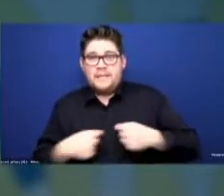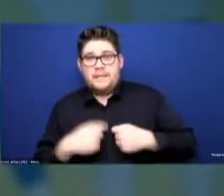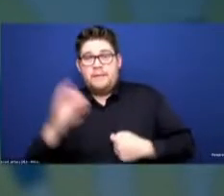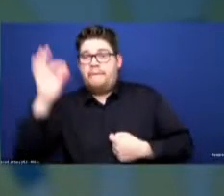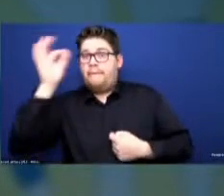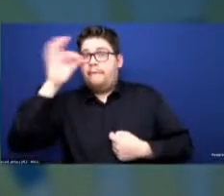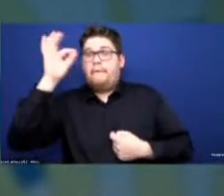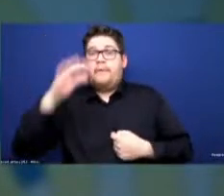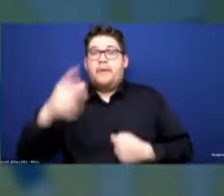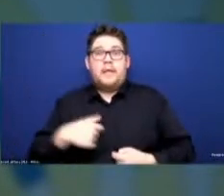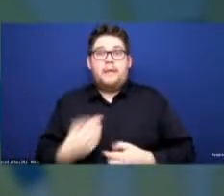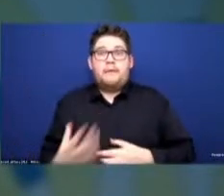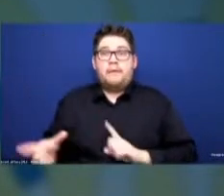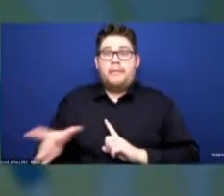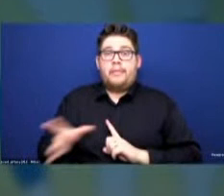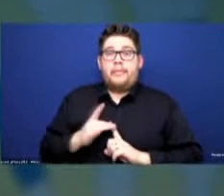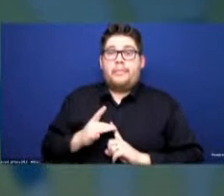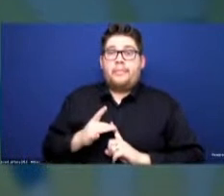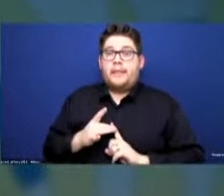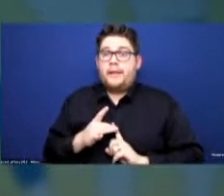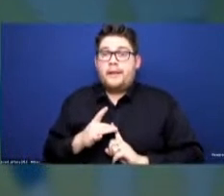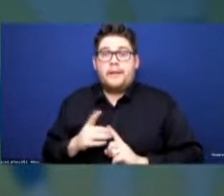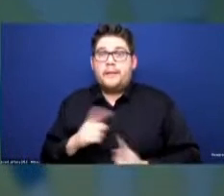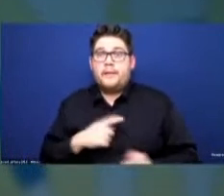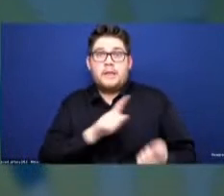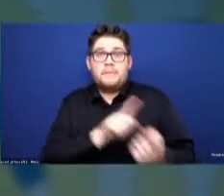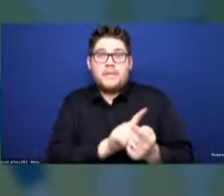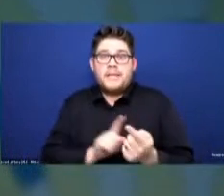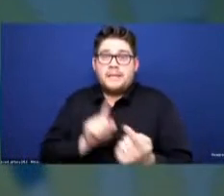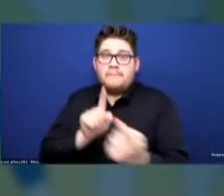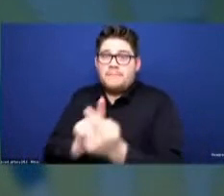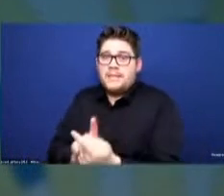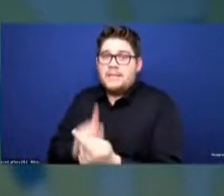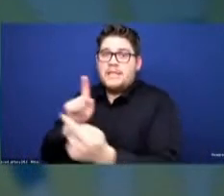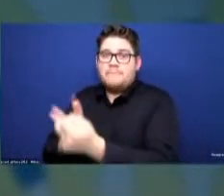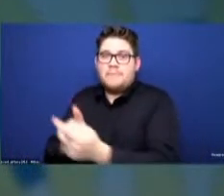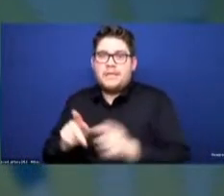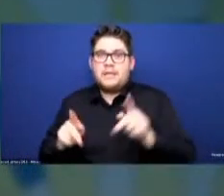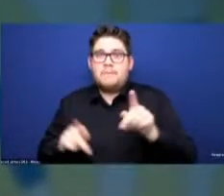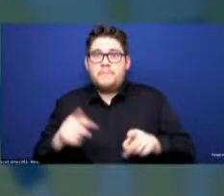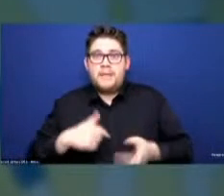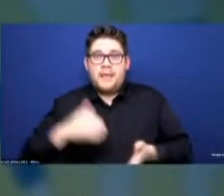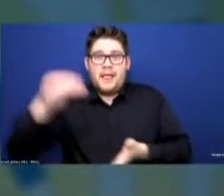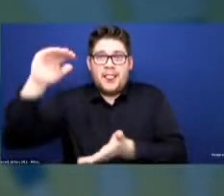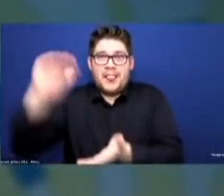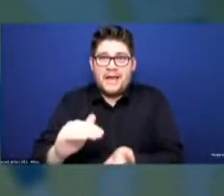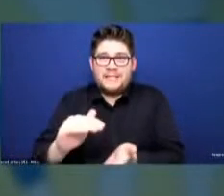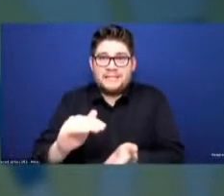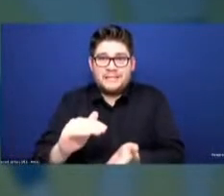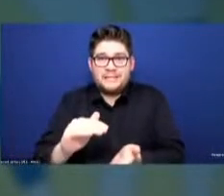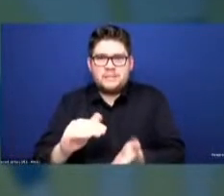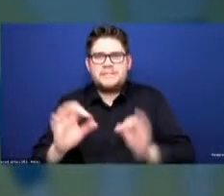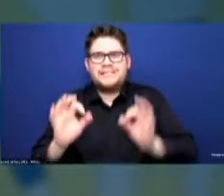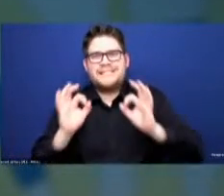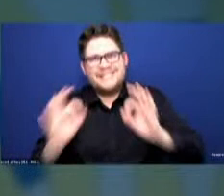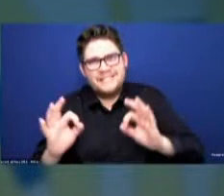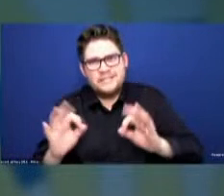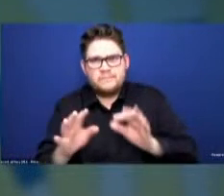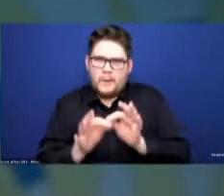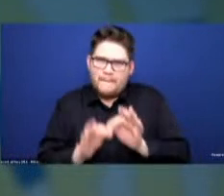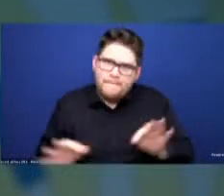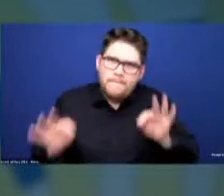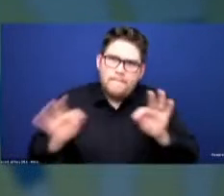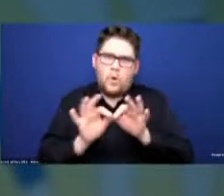be transmitted, or those infectious transmissions. And that is important. We saw a lot of movement of people